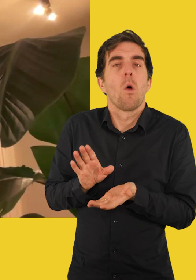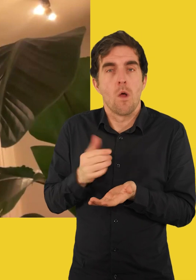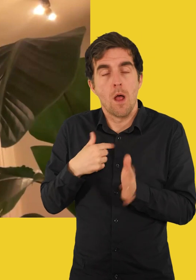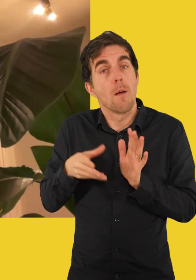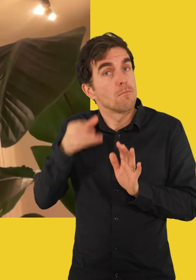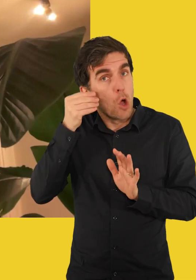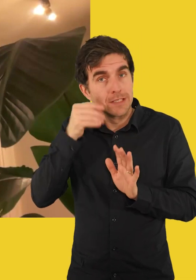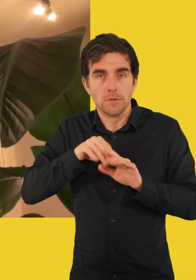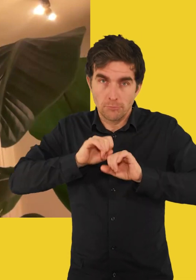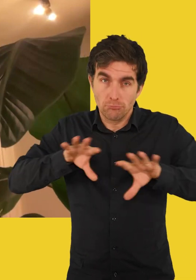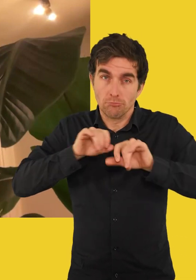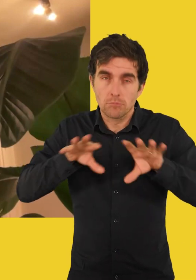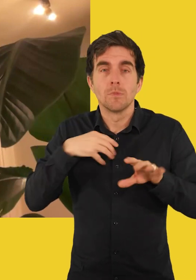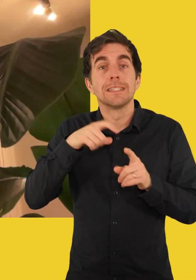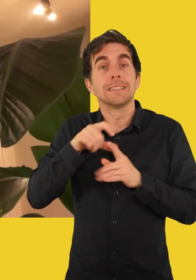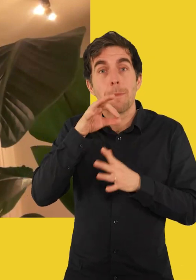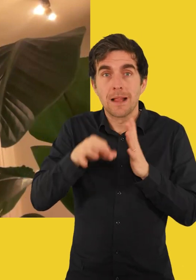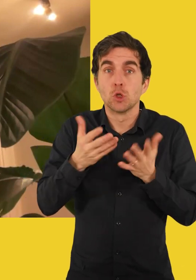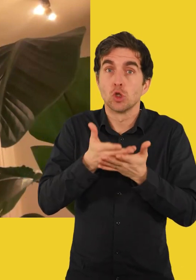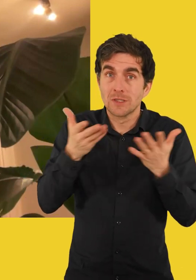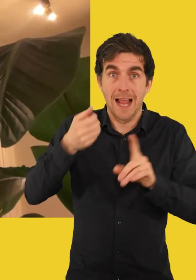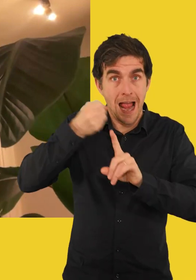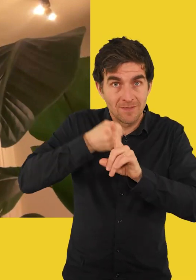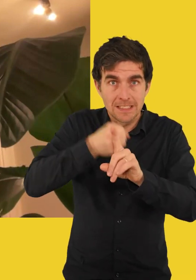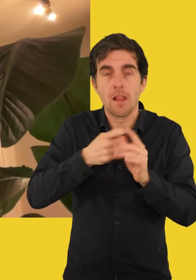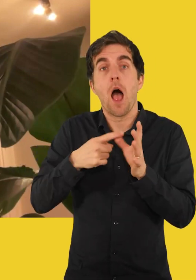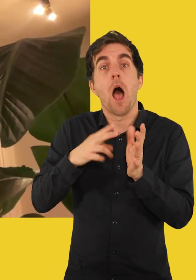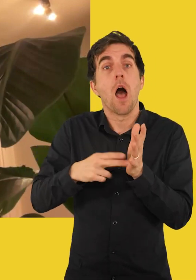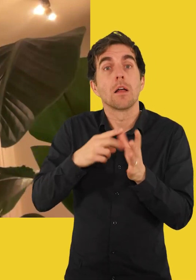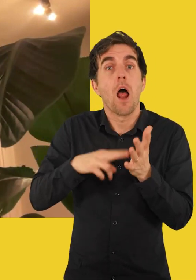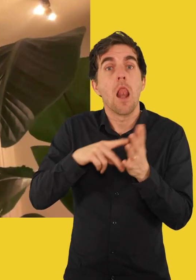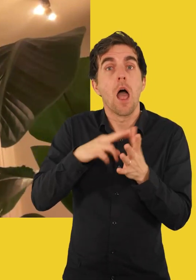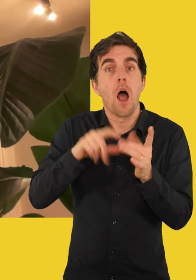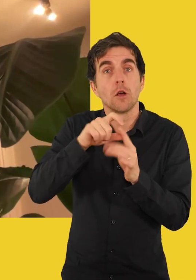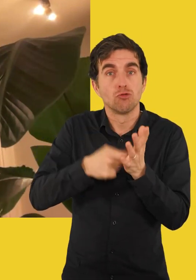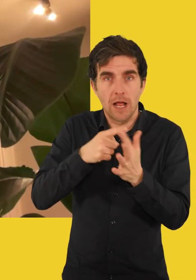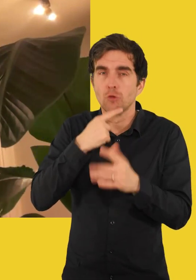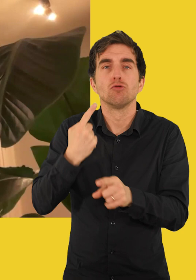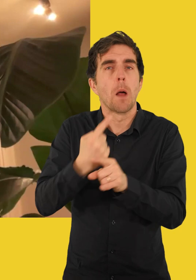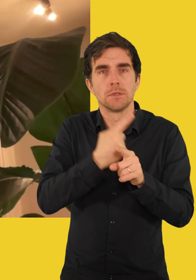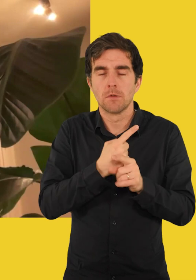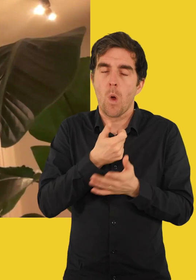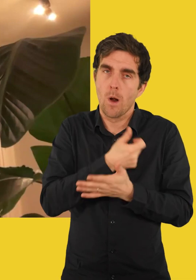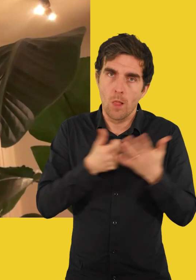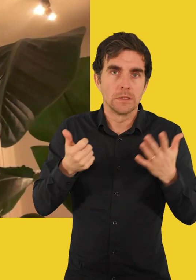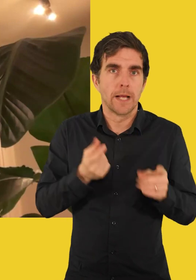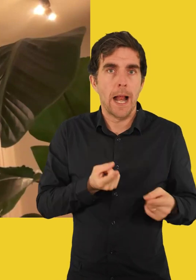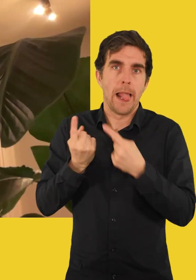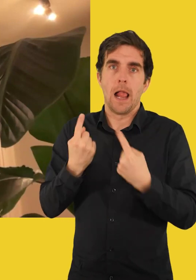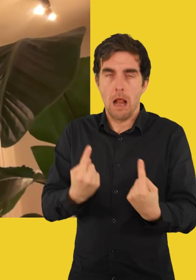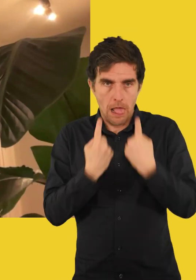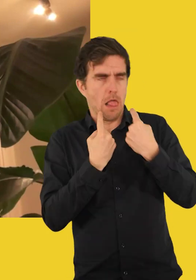in our podcast, we had disability justice activist and scholar Anna Landre discussing that they're often scapegoated also